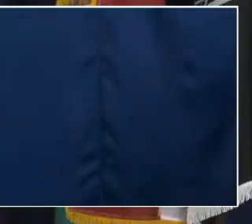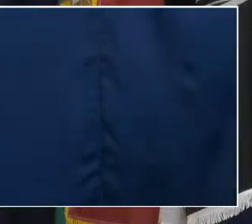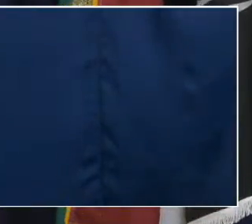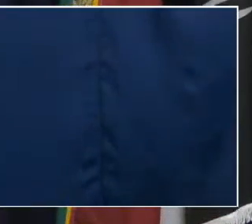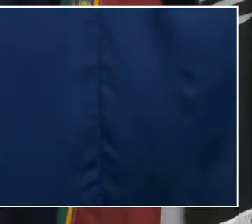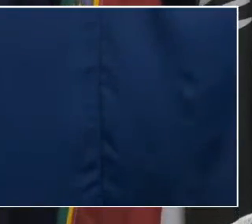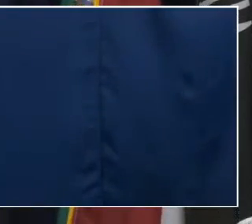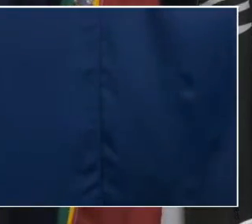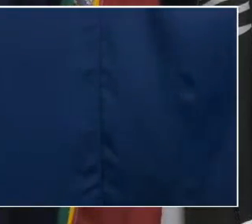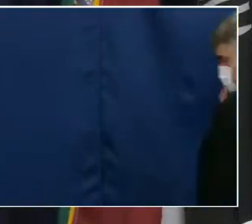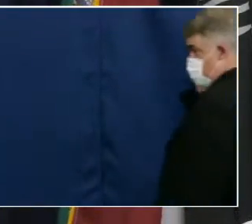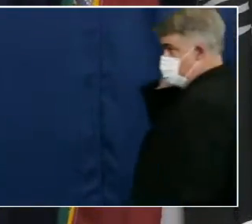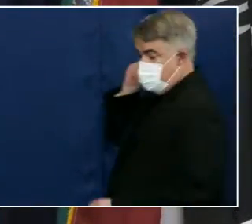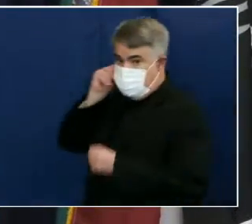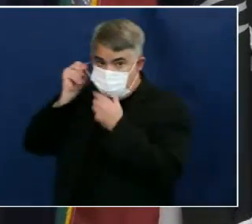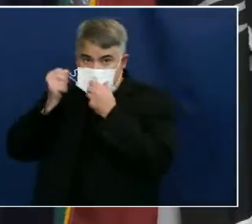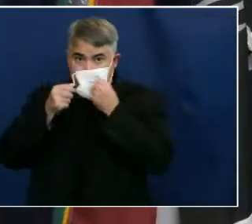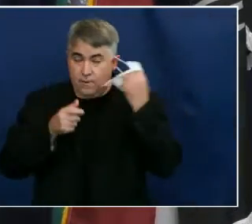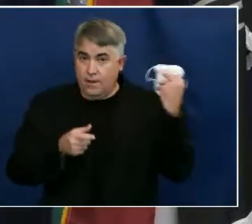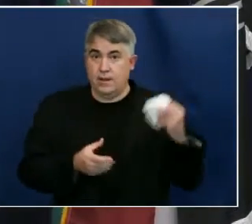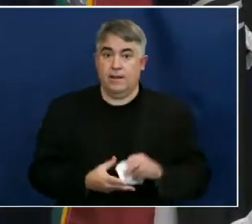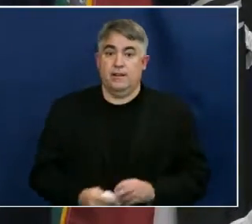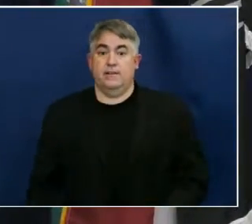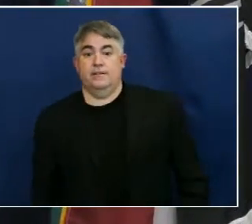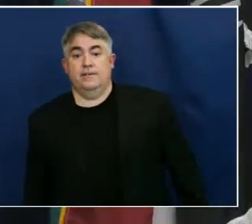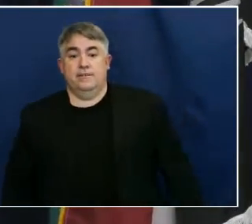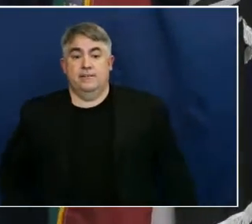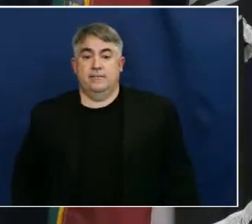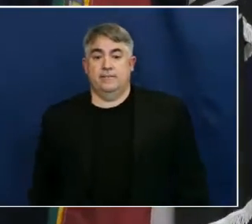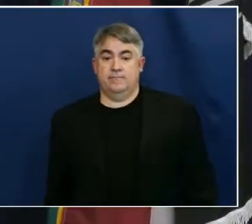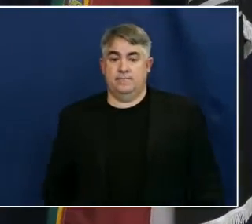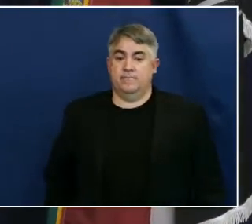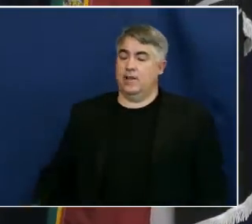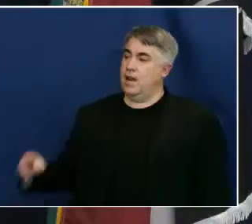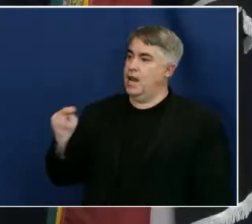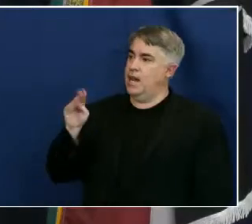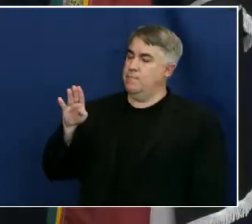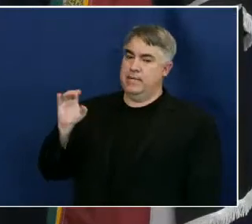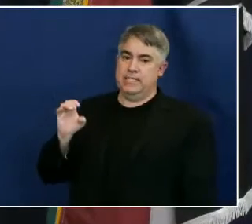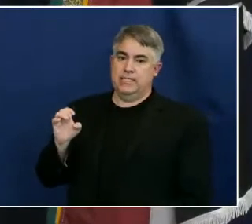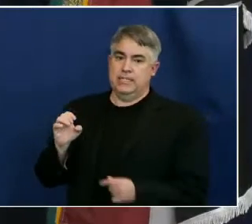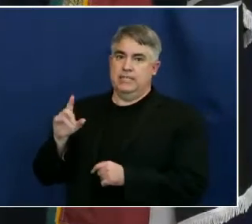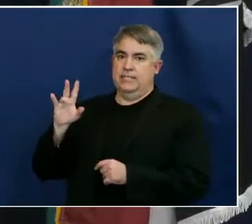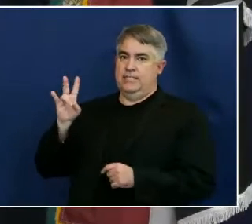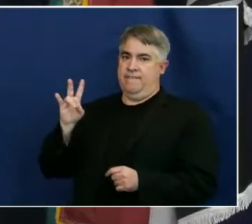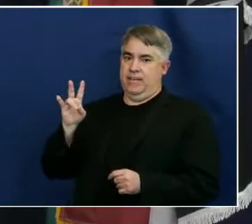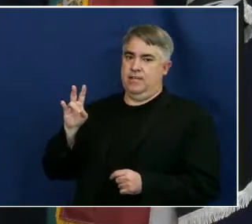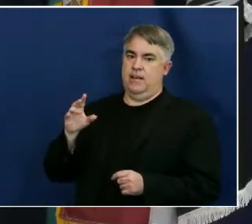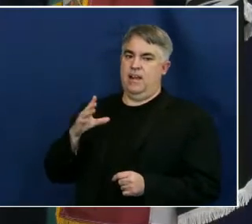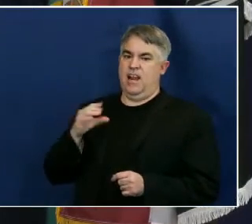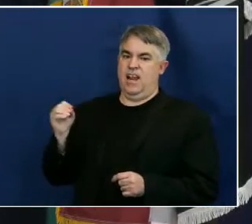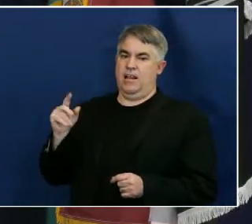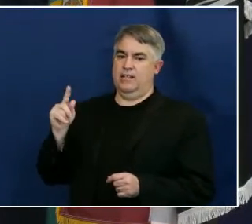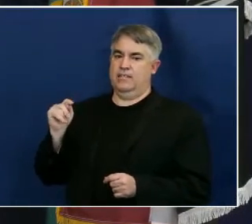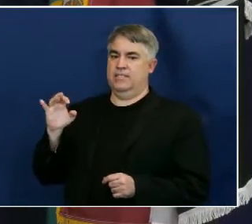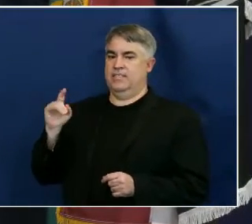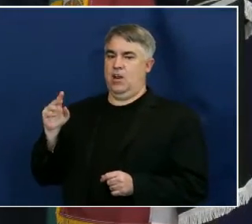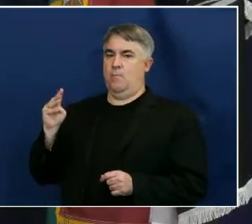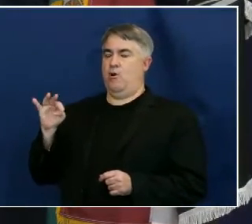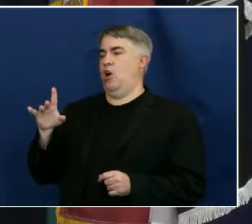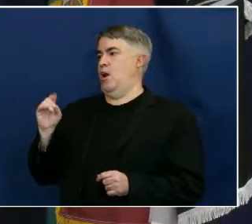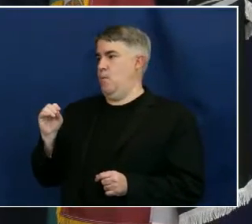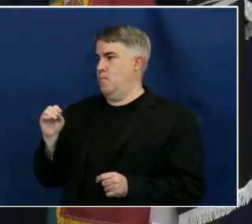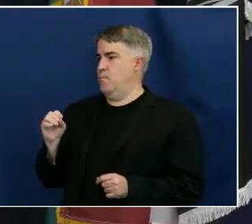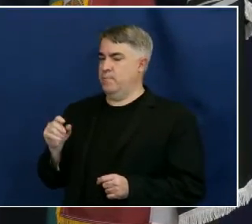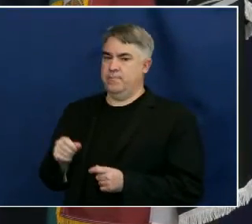This question is from NBC 7 and Telemundo 20. How is the county notifying the people who